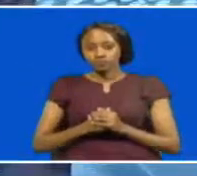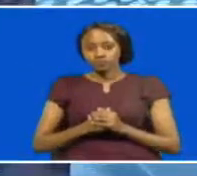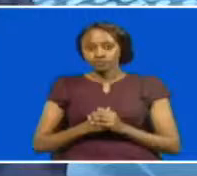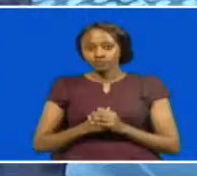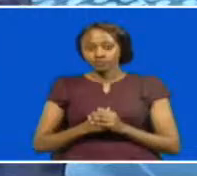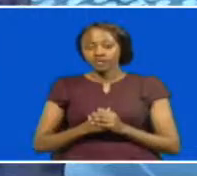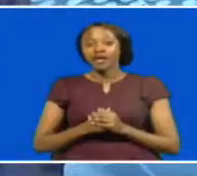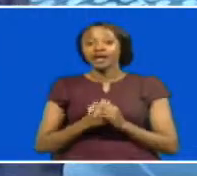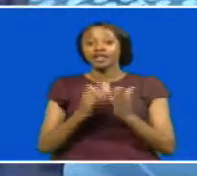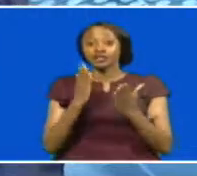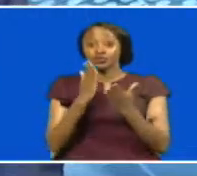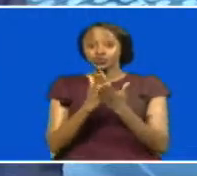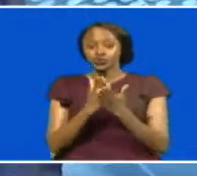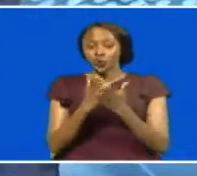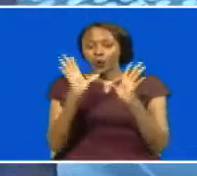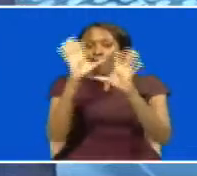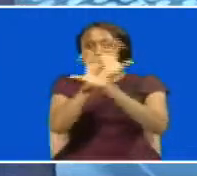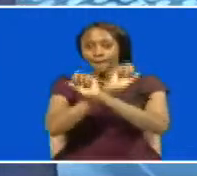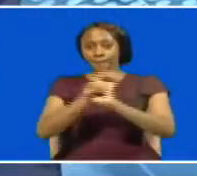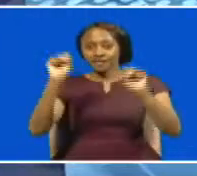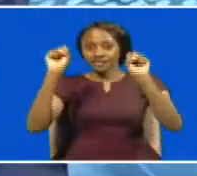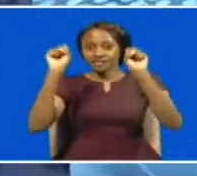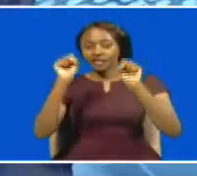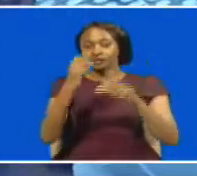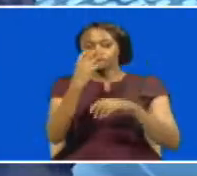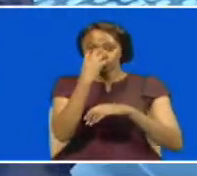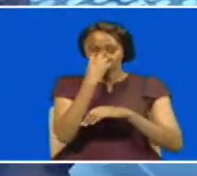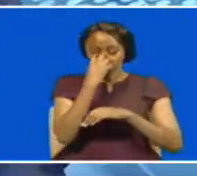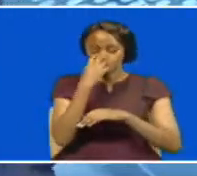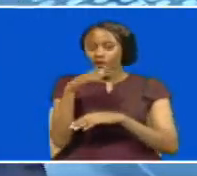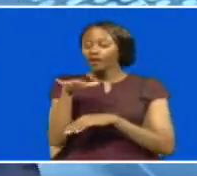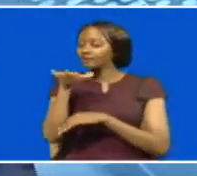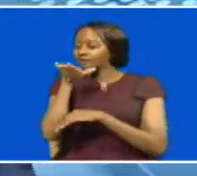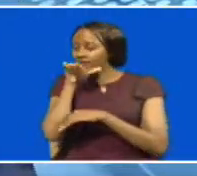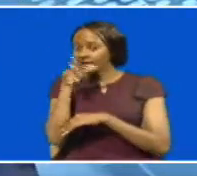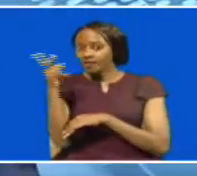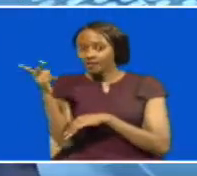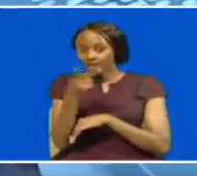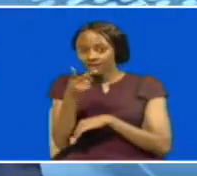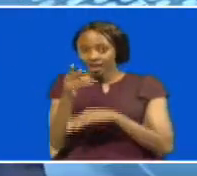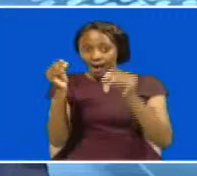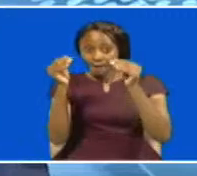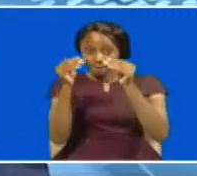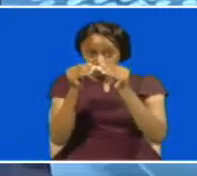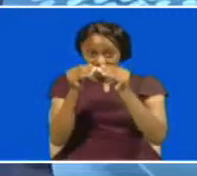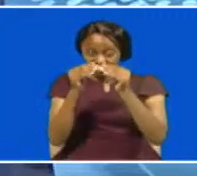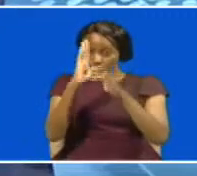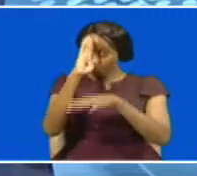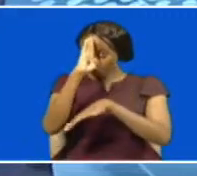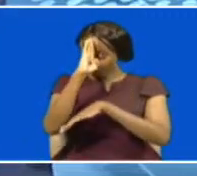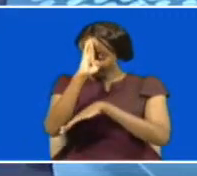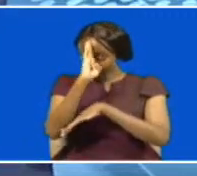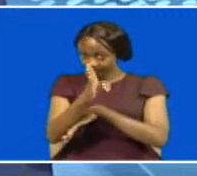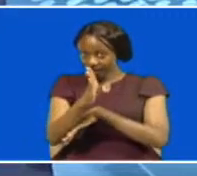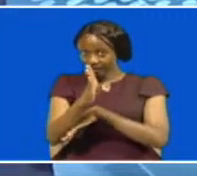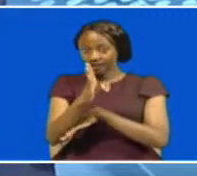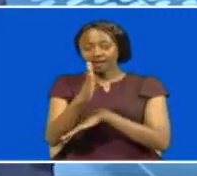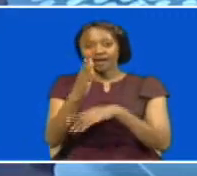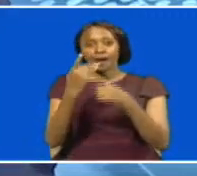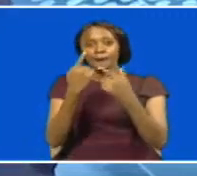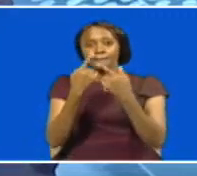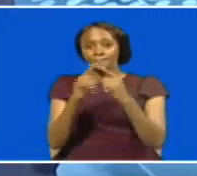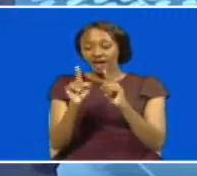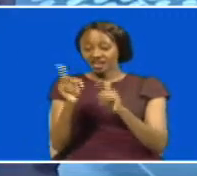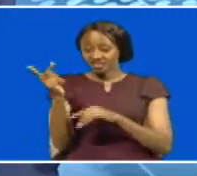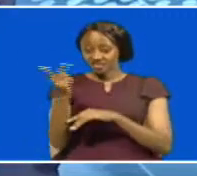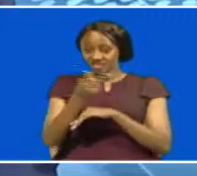Now get this, President William Ruto and Azimio leader Raila Odinga met on Sunday in a deal that brokered the